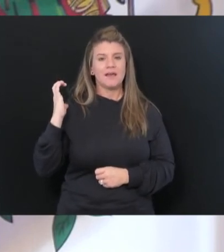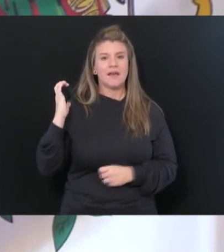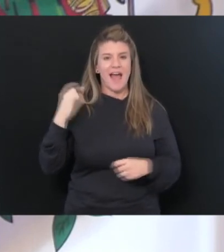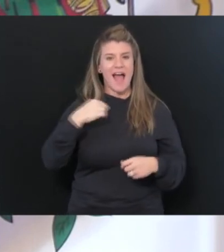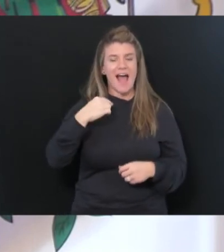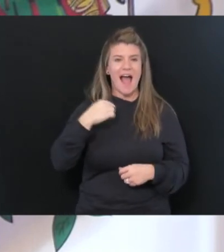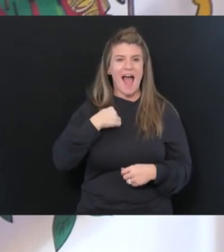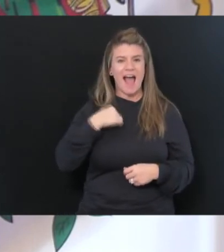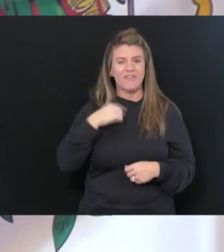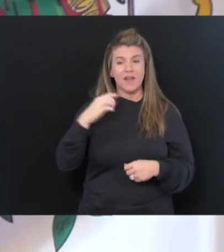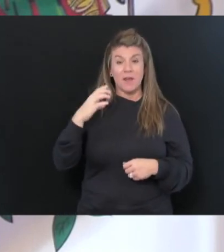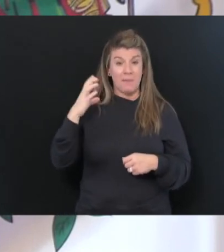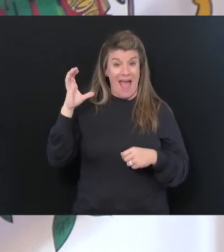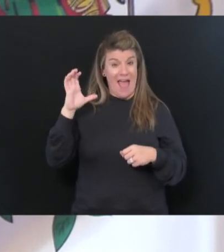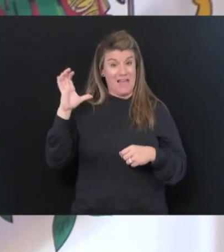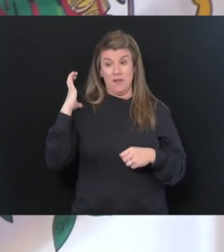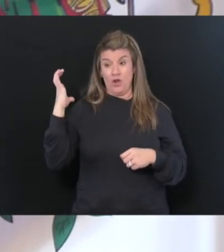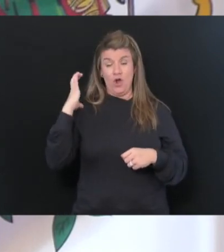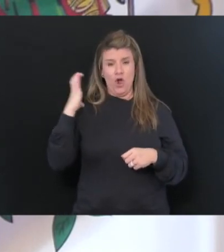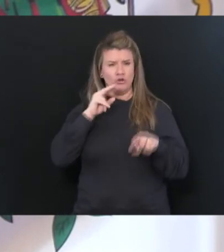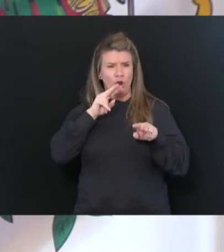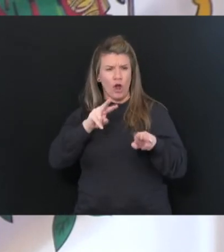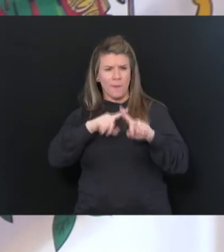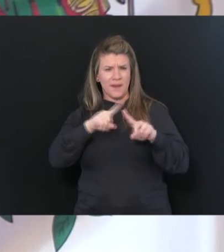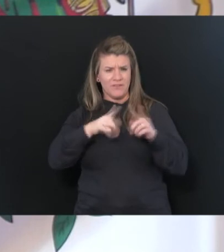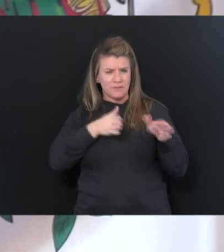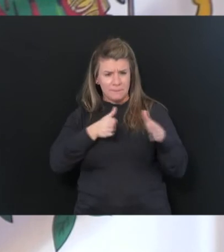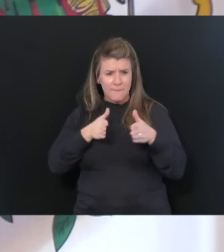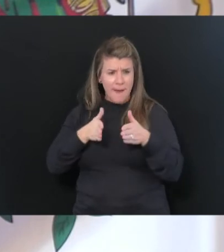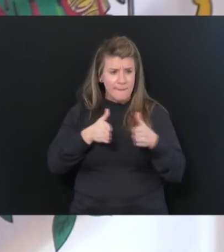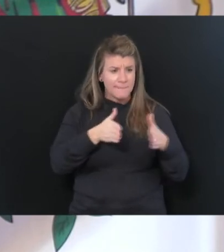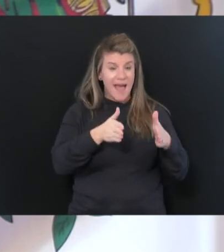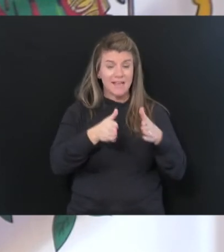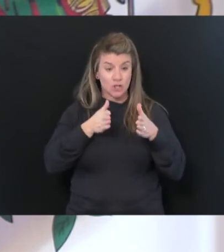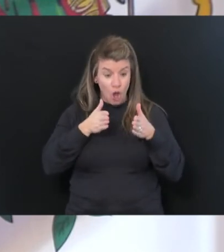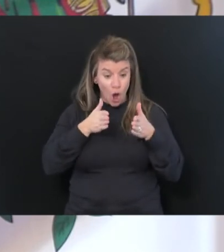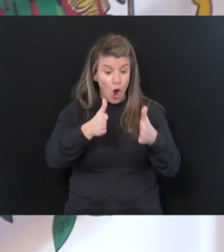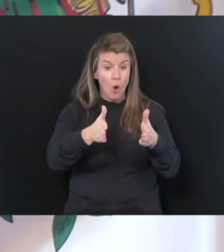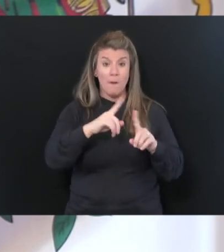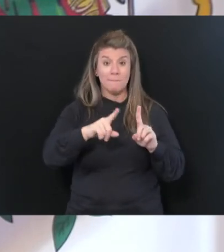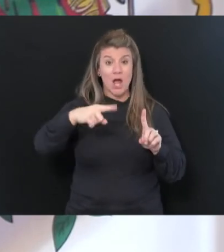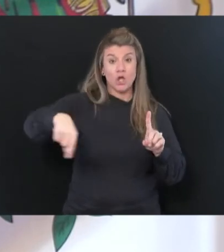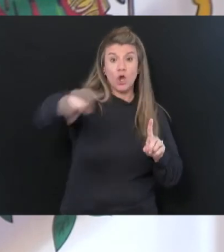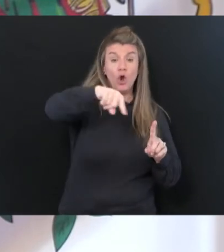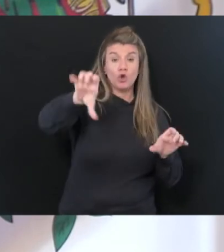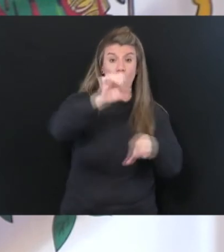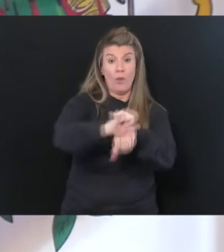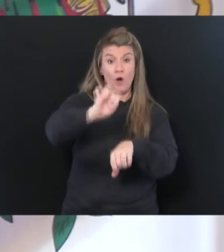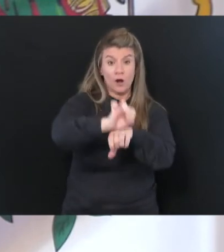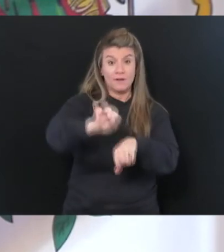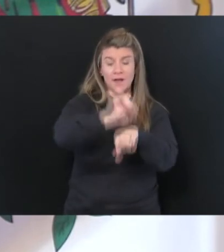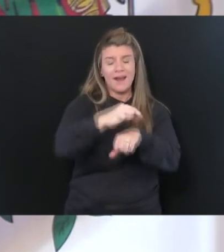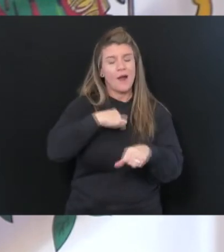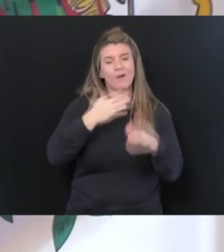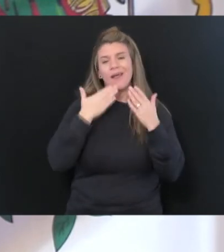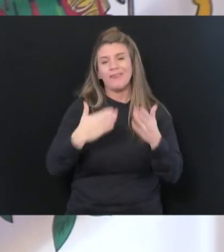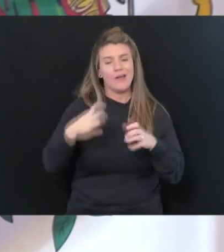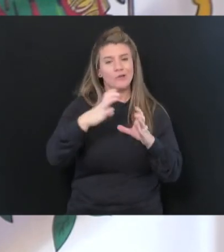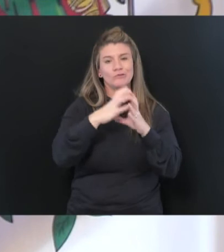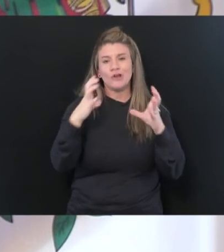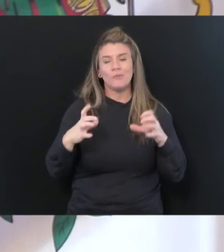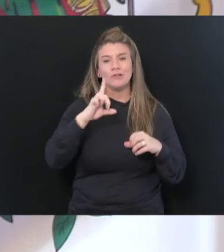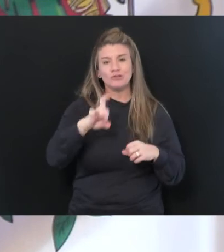maybe mapped out which way the boat needs to go and everything. But you're doing the work, and I can't thank you enough. You should be really, really